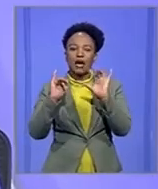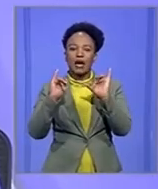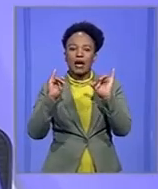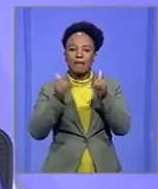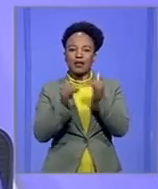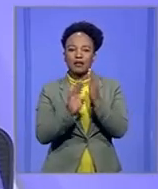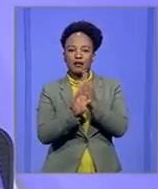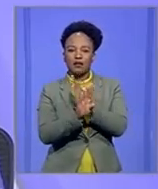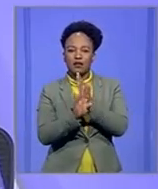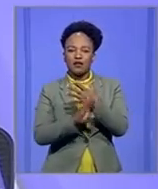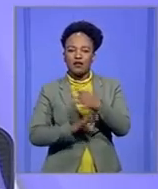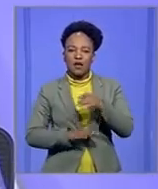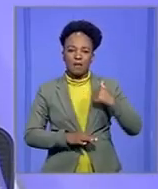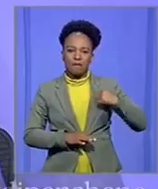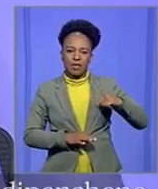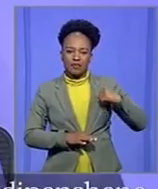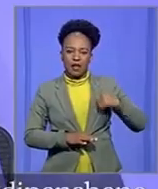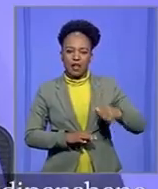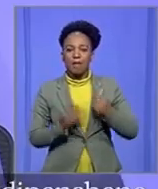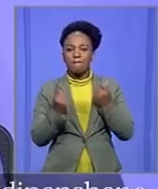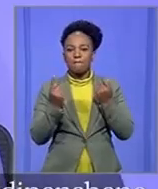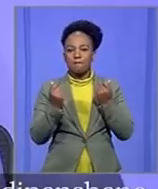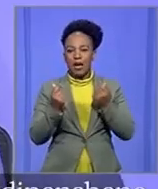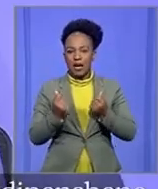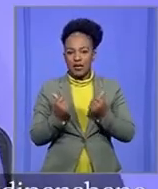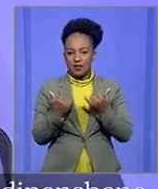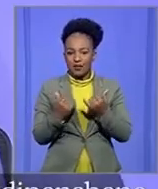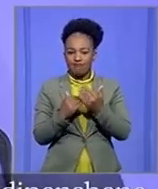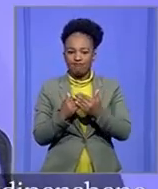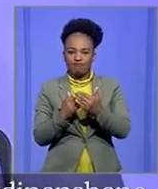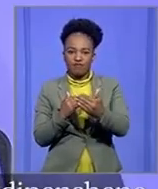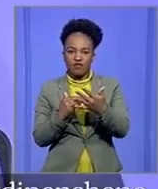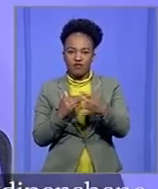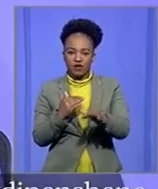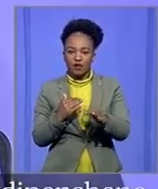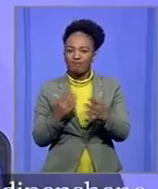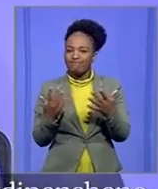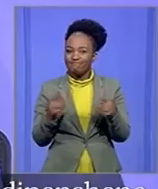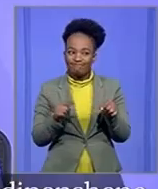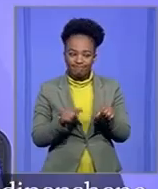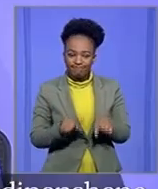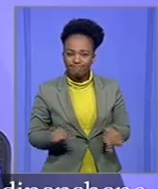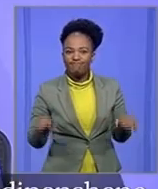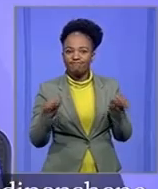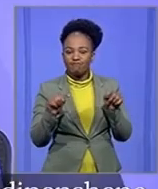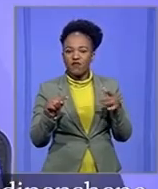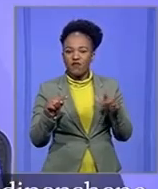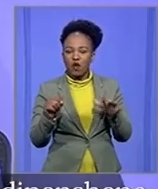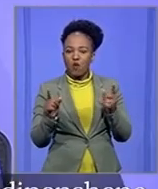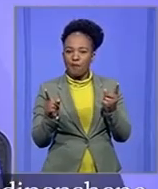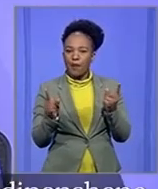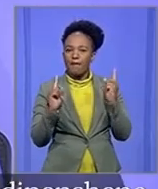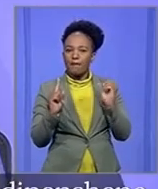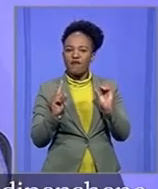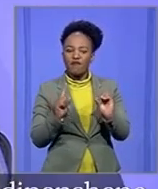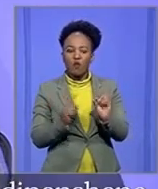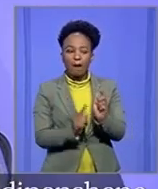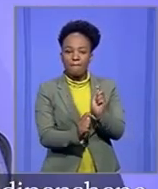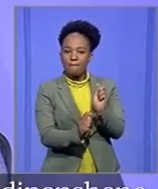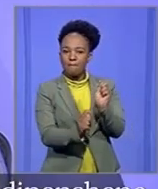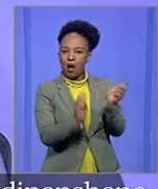le bommasepala ba mathateng a ditjhelete di bea matlole a basebetsi ba tsona a ho bea meja fatshe kotsing ka ha di hloya ho ba